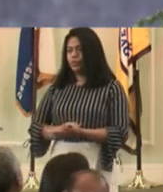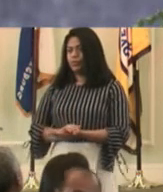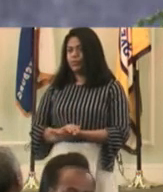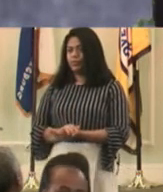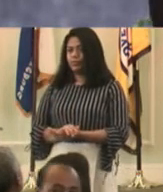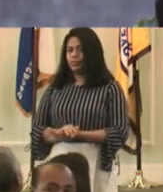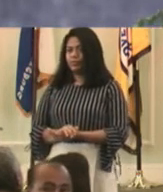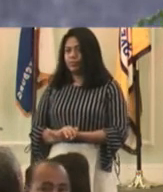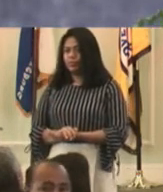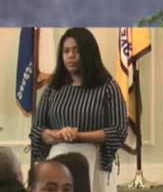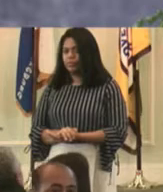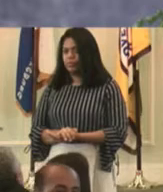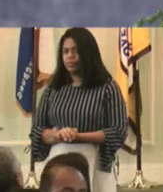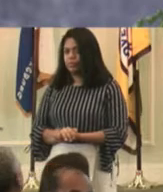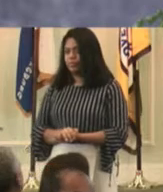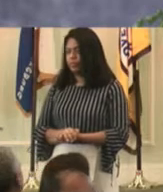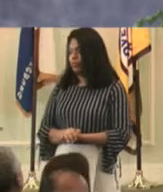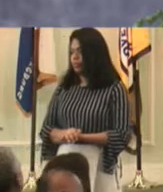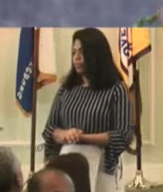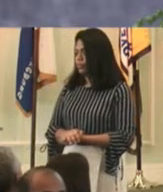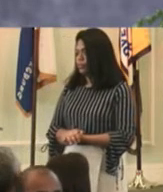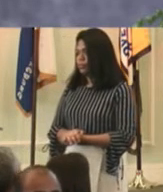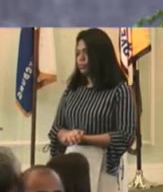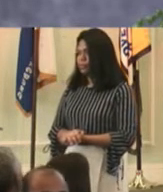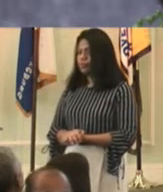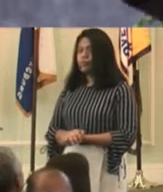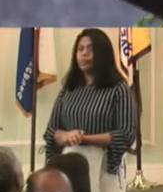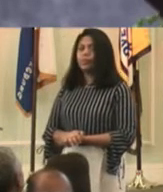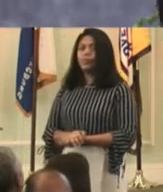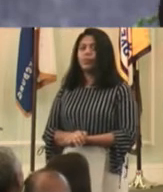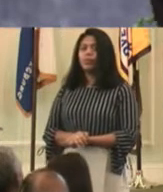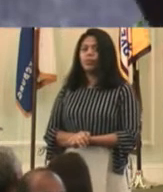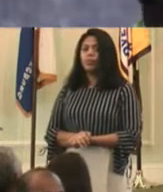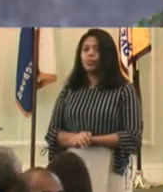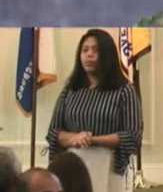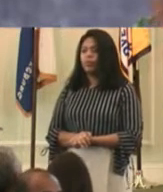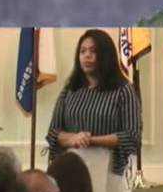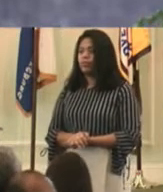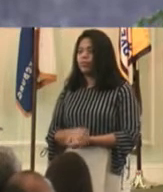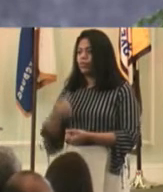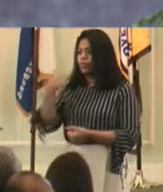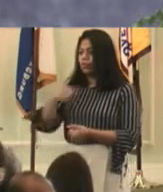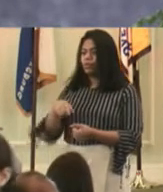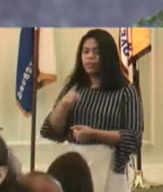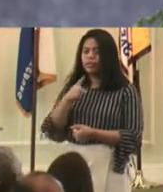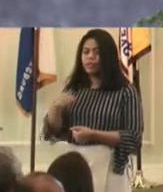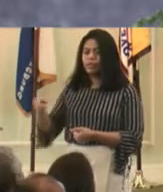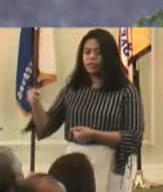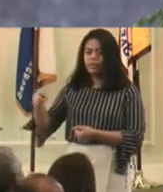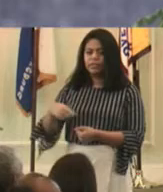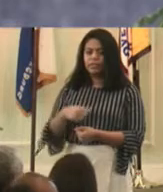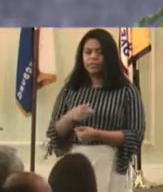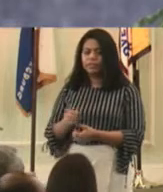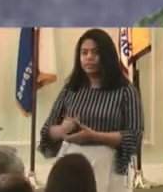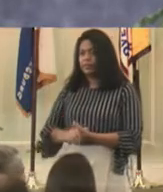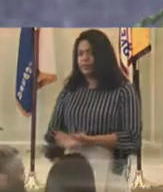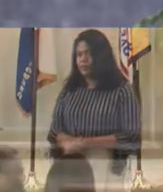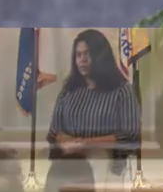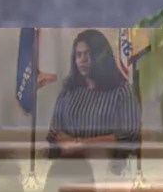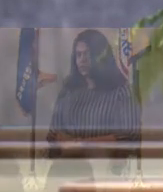and get your basket and make sure you go into the rows and everything.